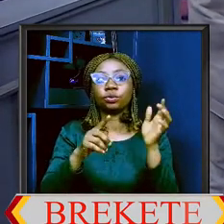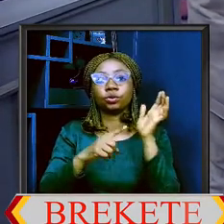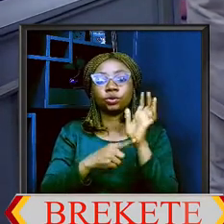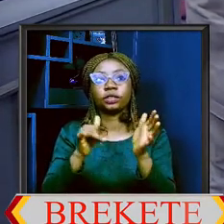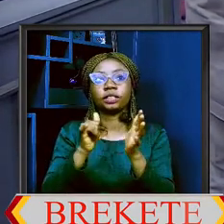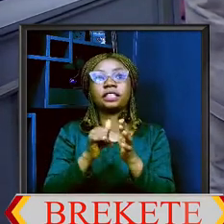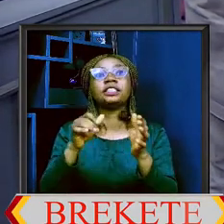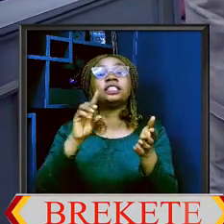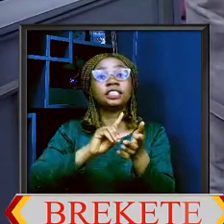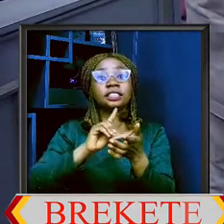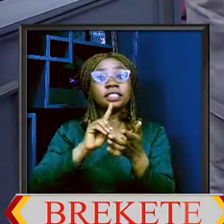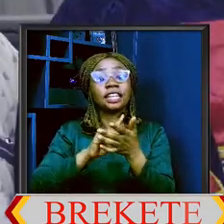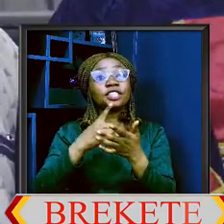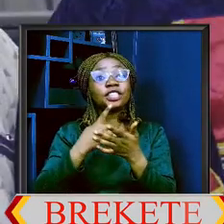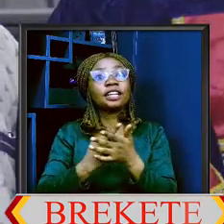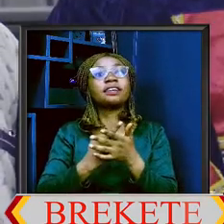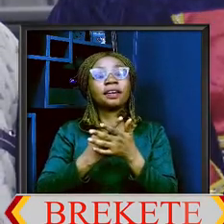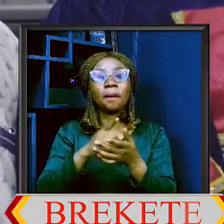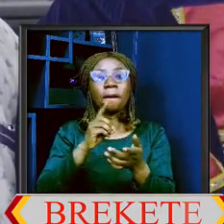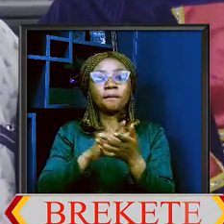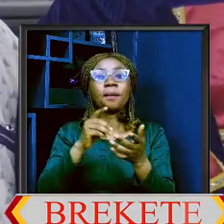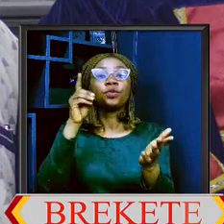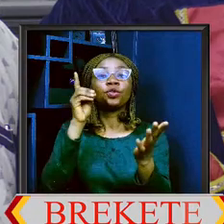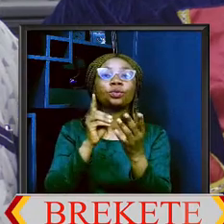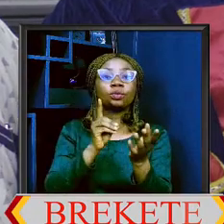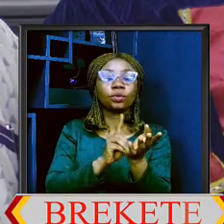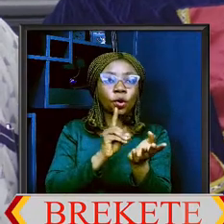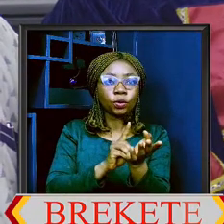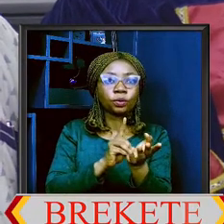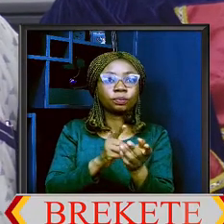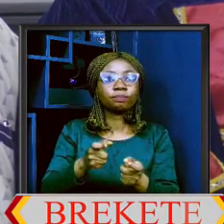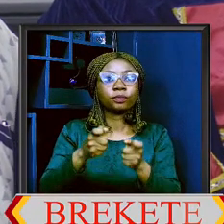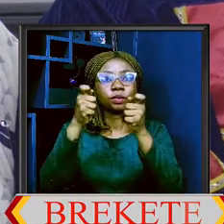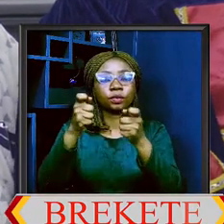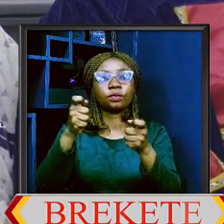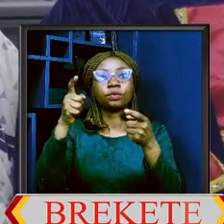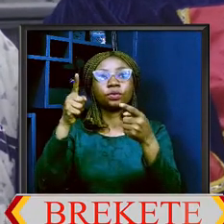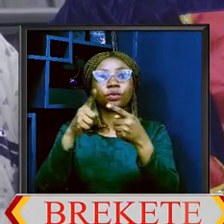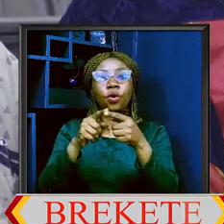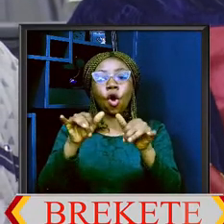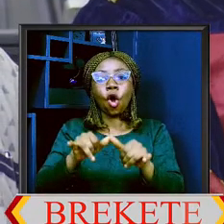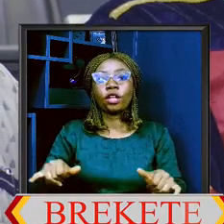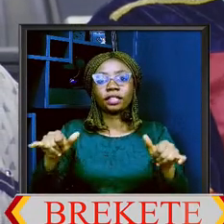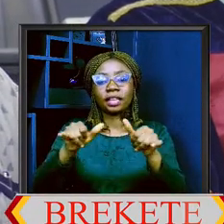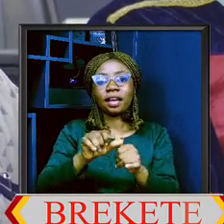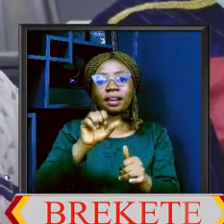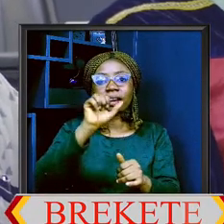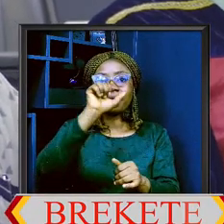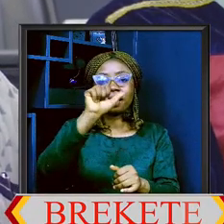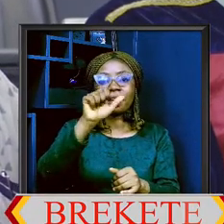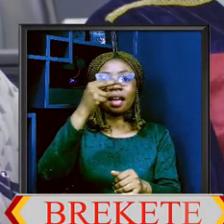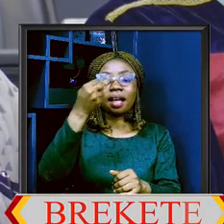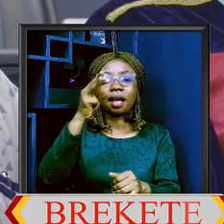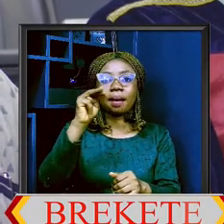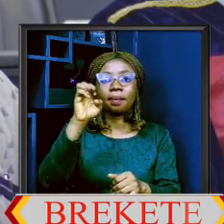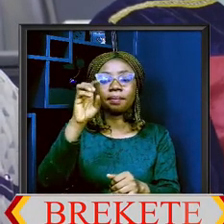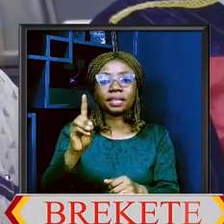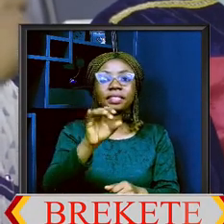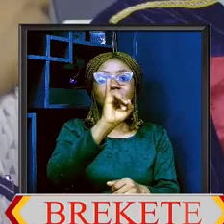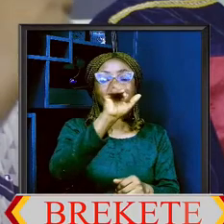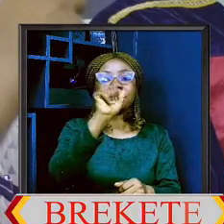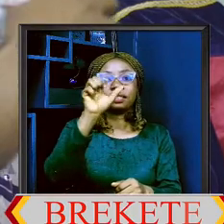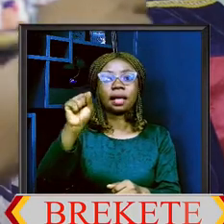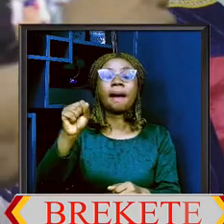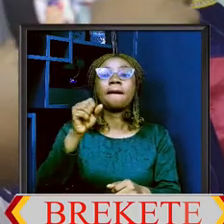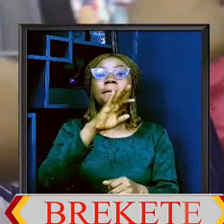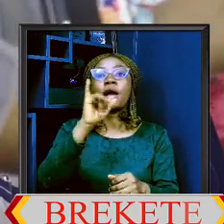degree has been confirmed doctor of letters honorary SCA upon ordinary Ahmad Isa by the authority